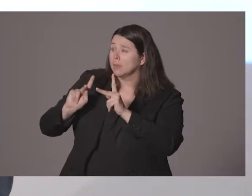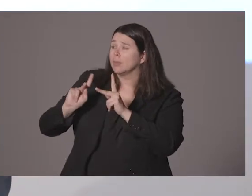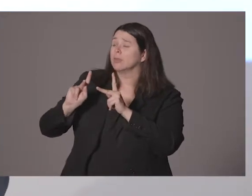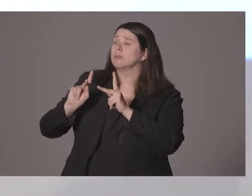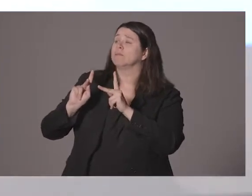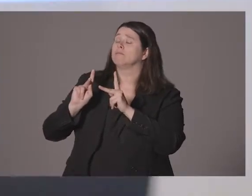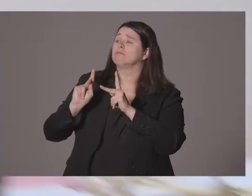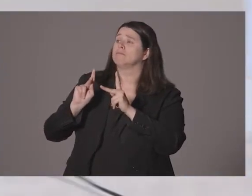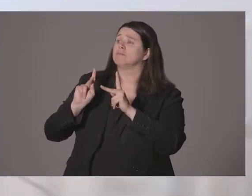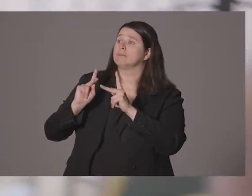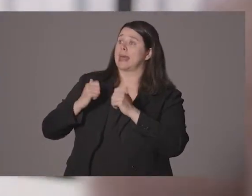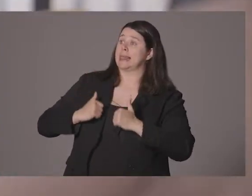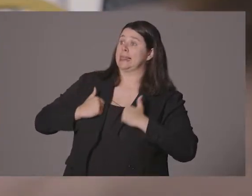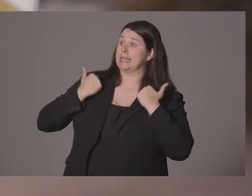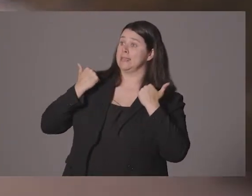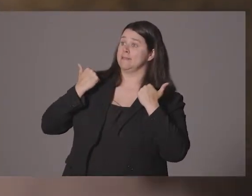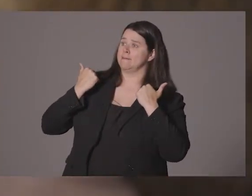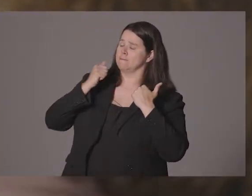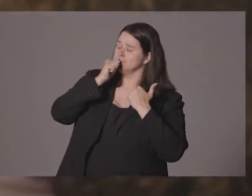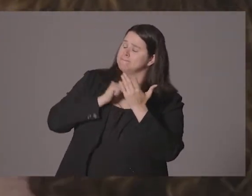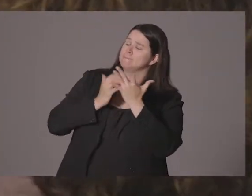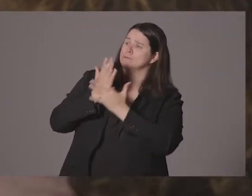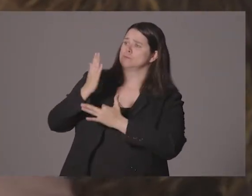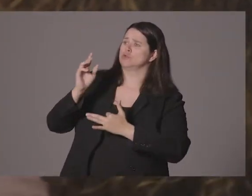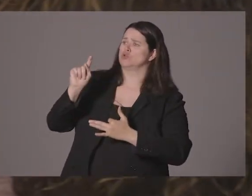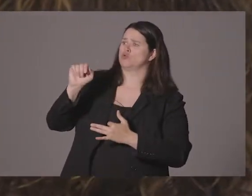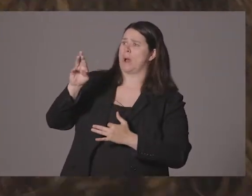My name is Tommy, and I just also want to